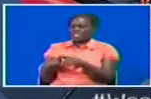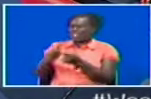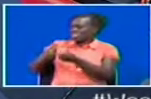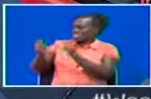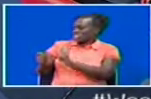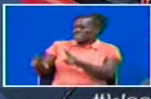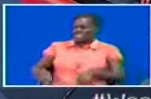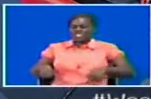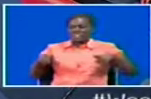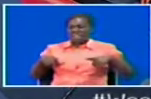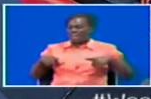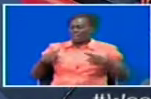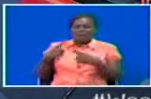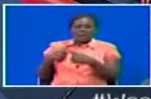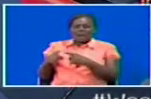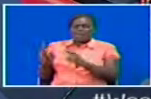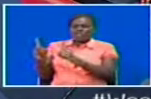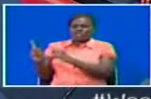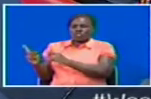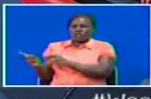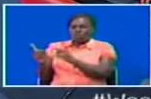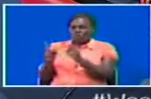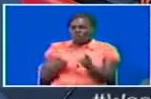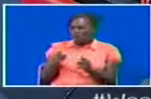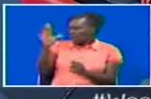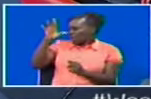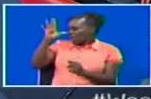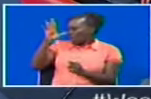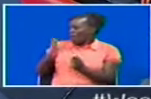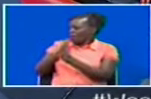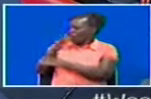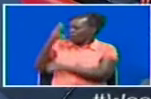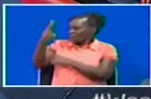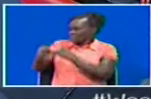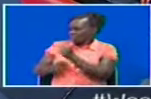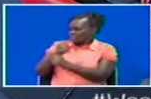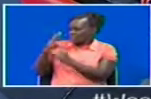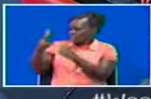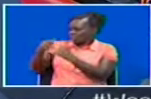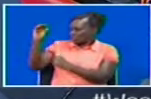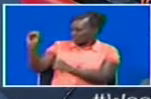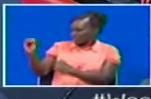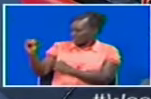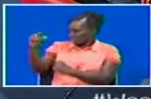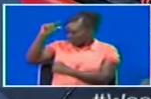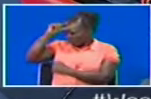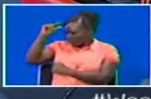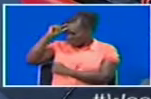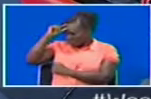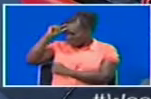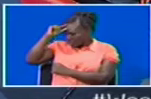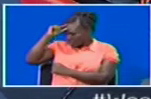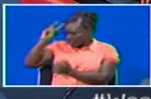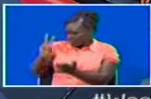the people. Mm. But there's a very common line that has been around for almost 70 years. It says, every government has let